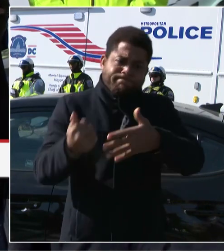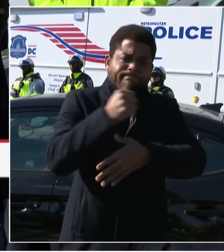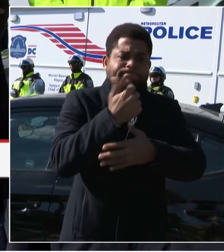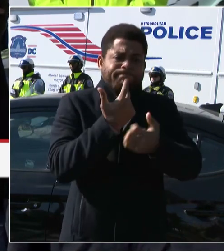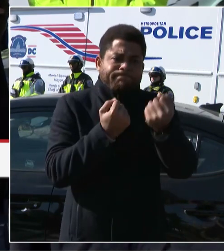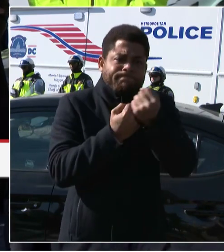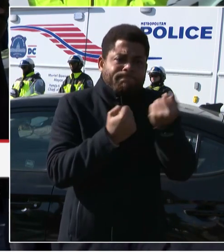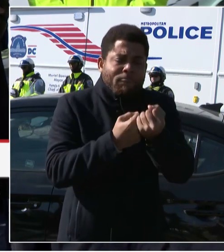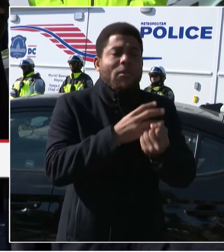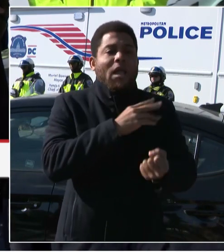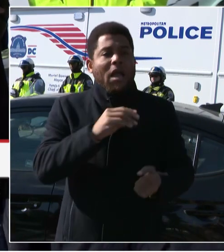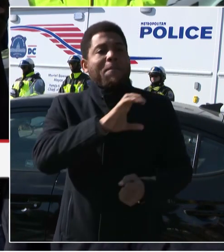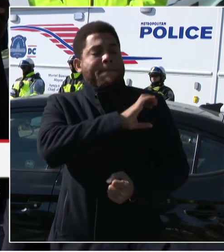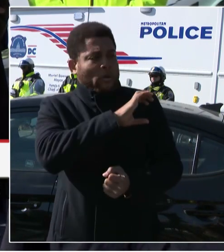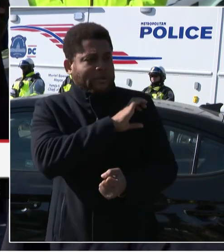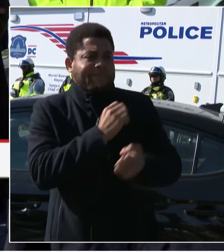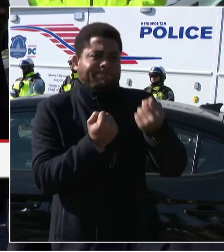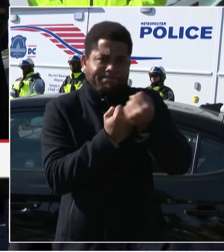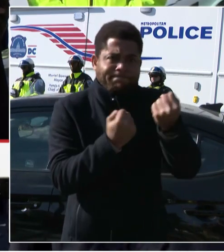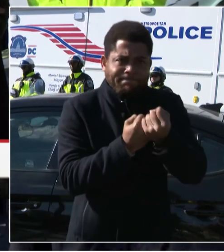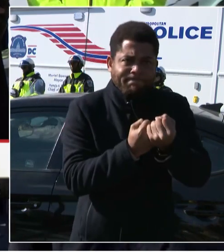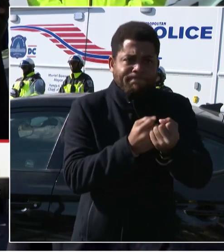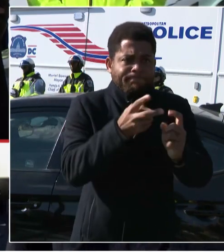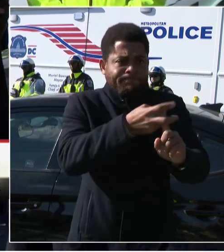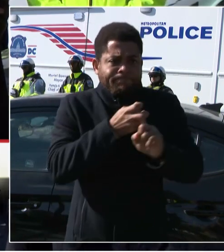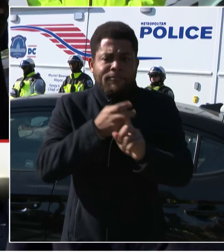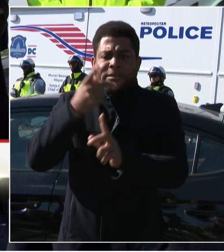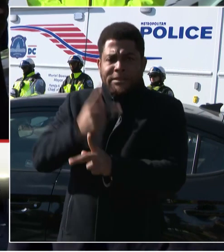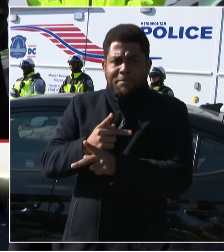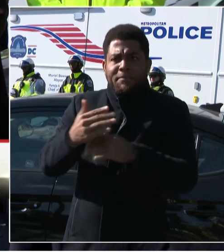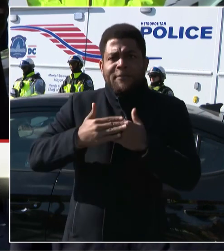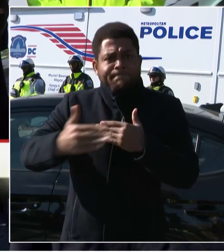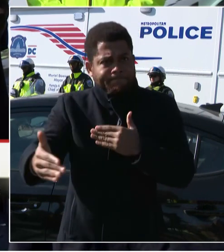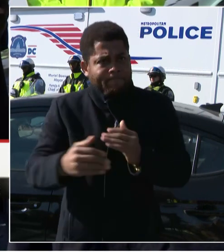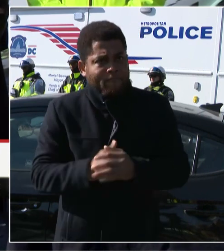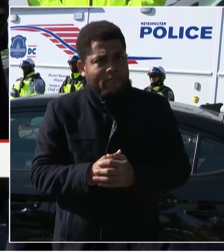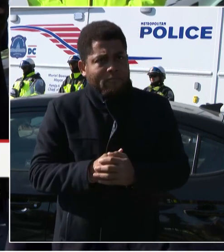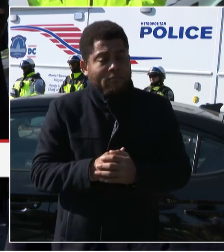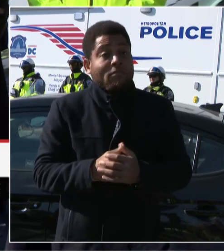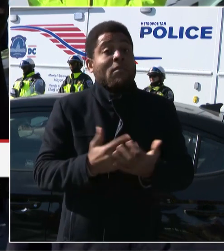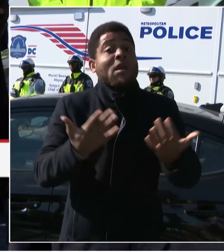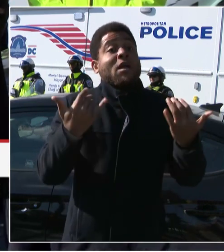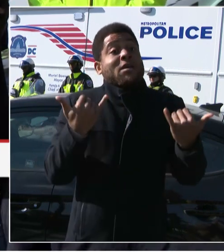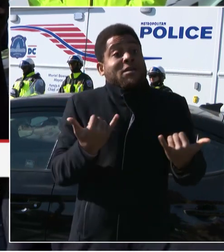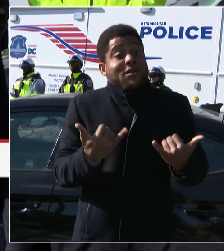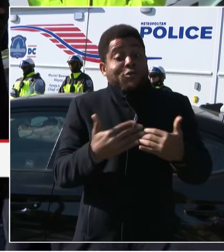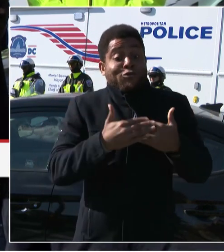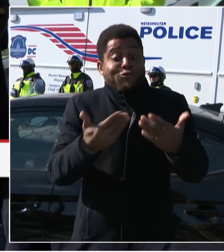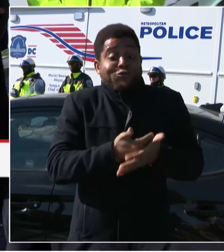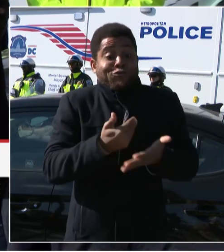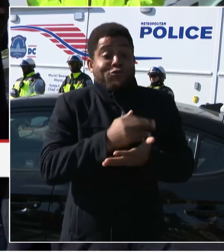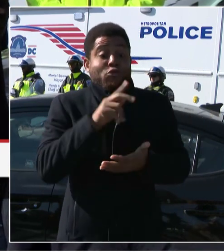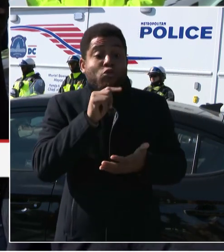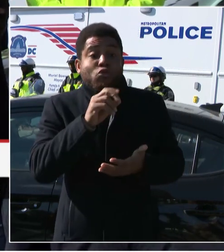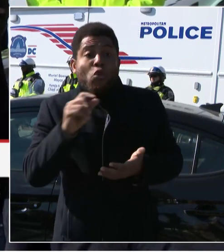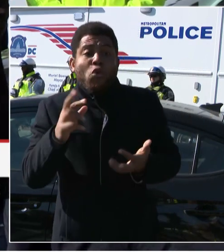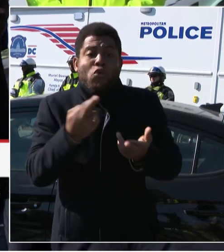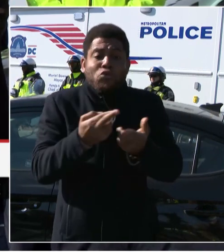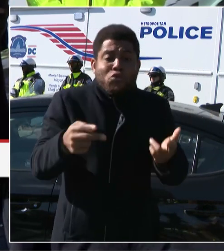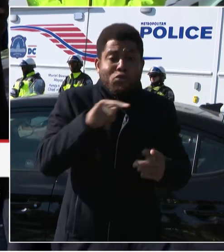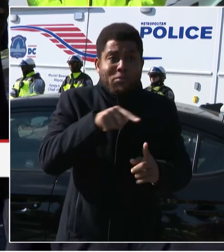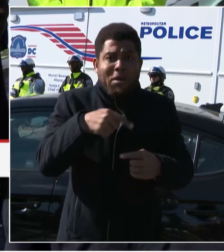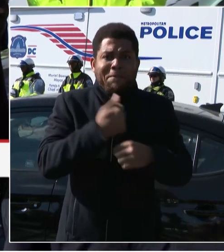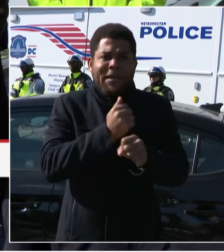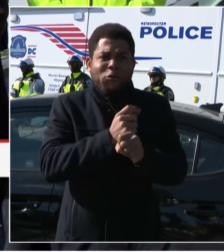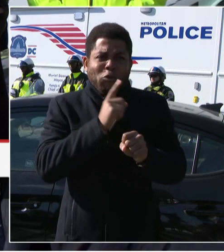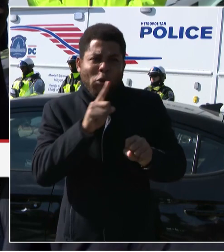to hire and retain the best of the best. So it gives the police new tools to prevent and enforce serious issues